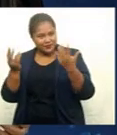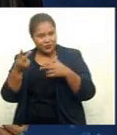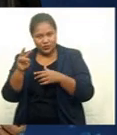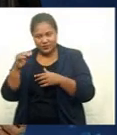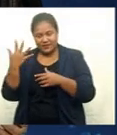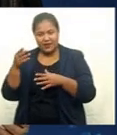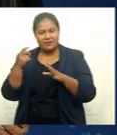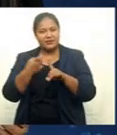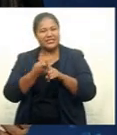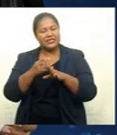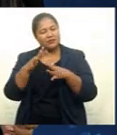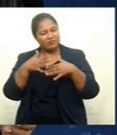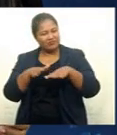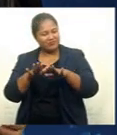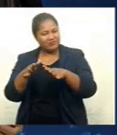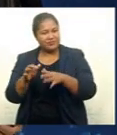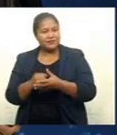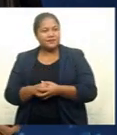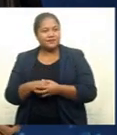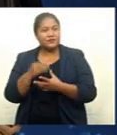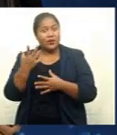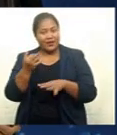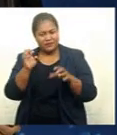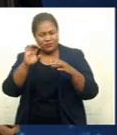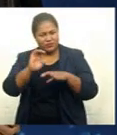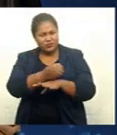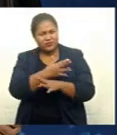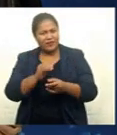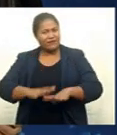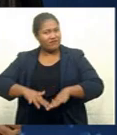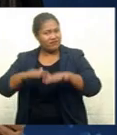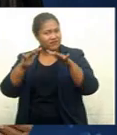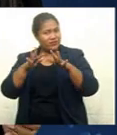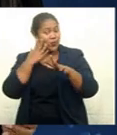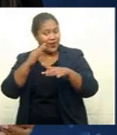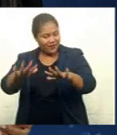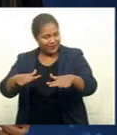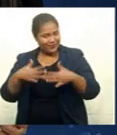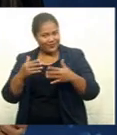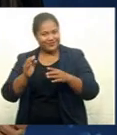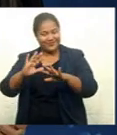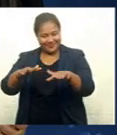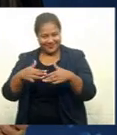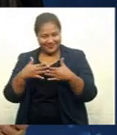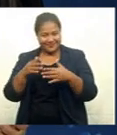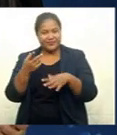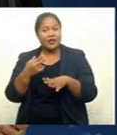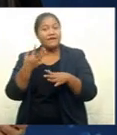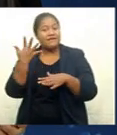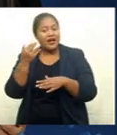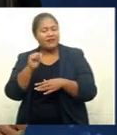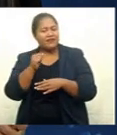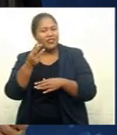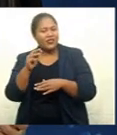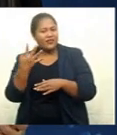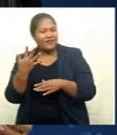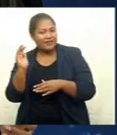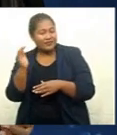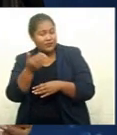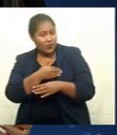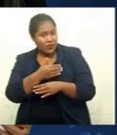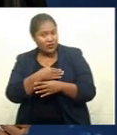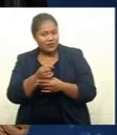moderate southerly swells. Expect coastal sea flooding during high tides. The next high tide is at 5:35 a.m.